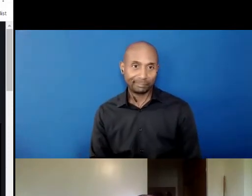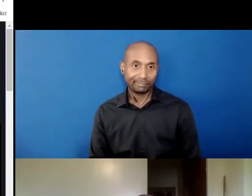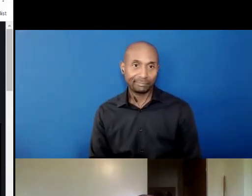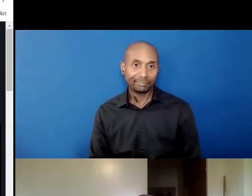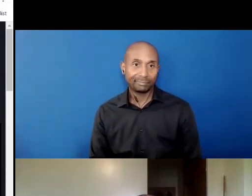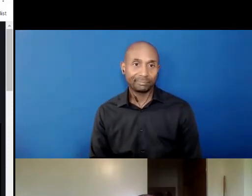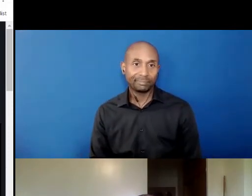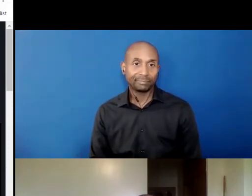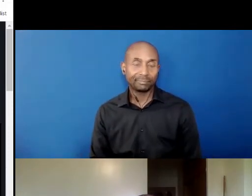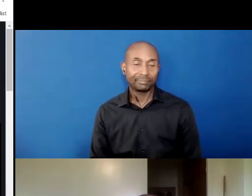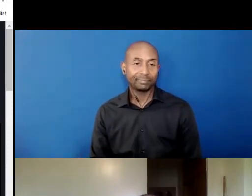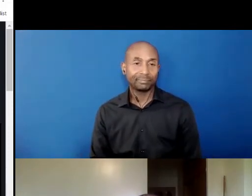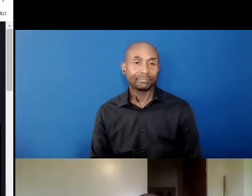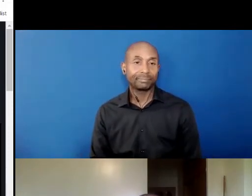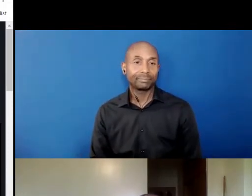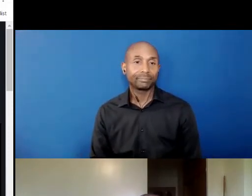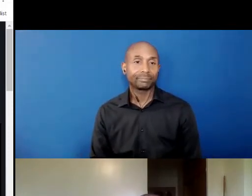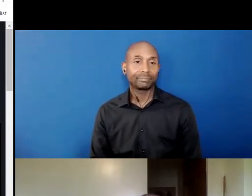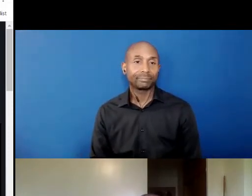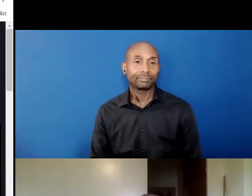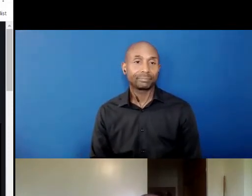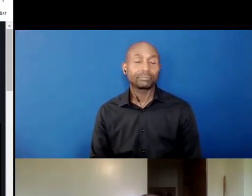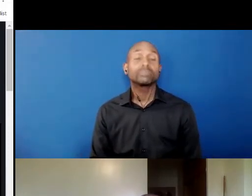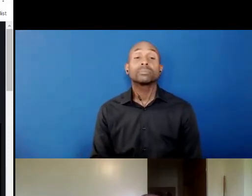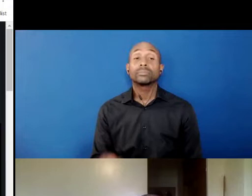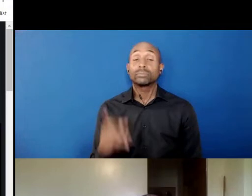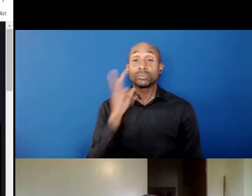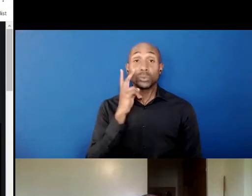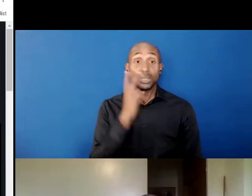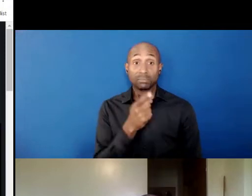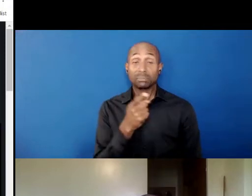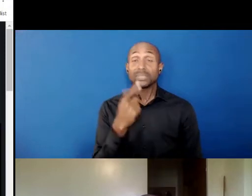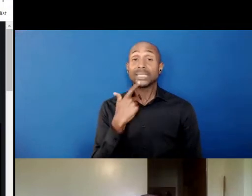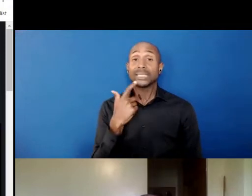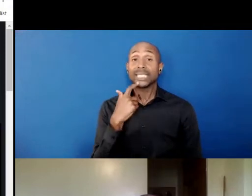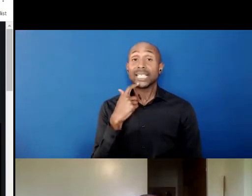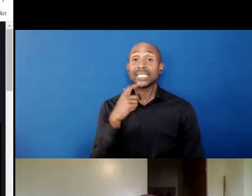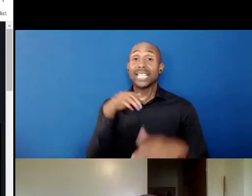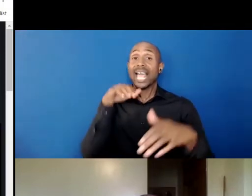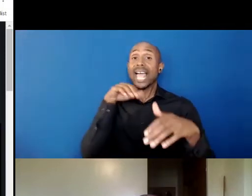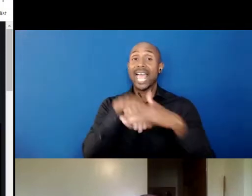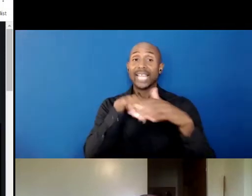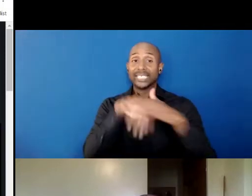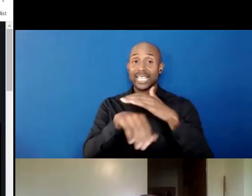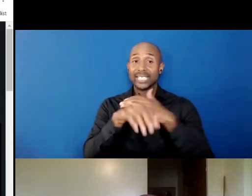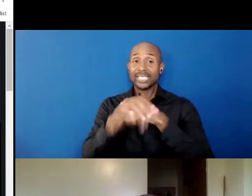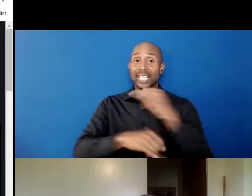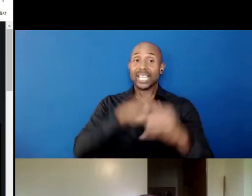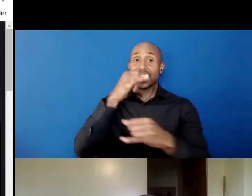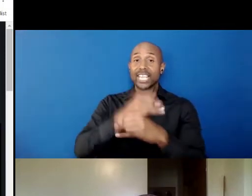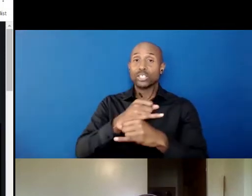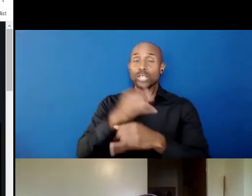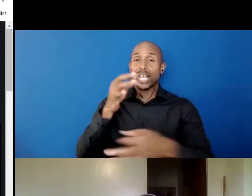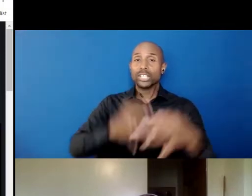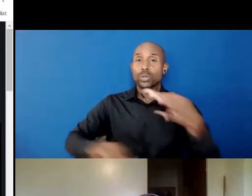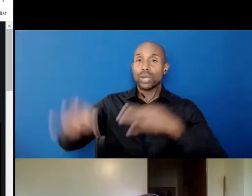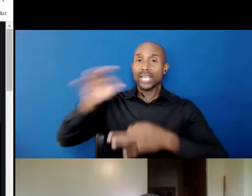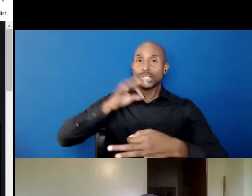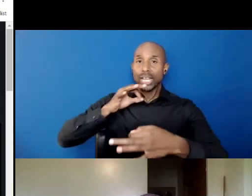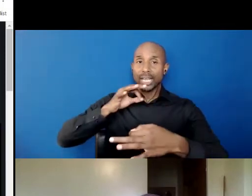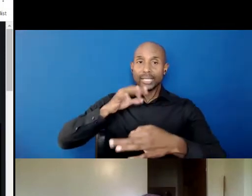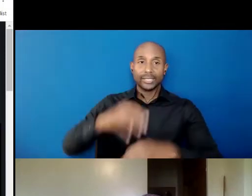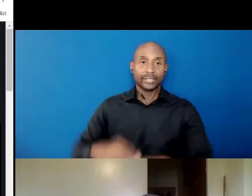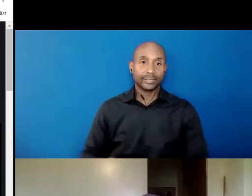title that says Access International Exchange, and there's a drop down that sort of tells you Americans